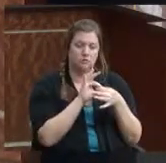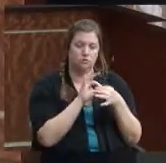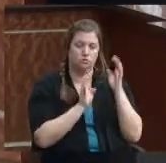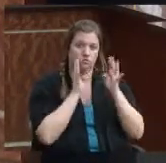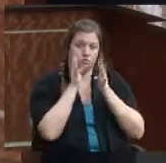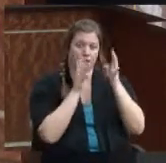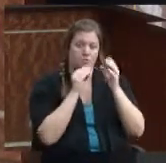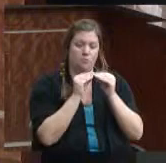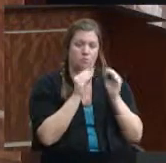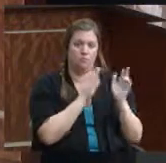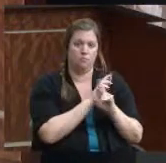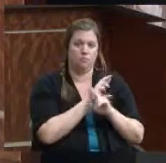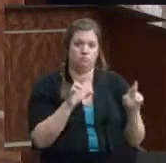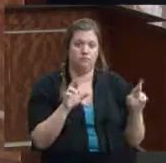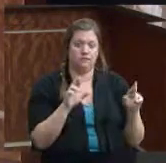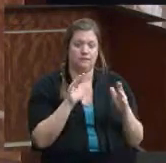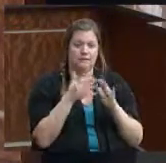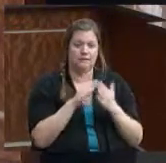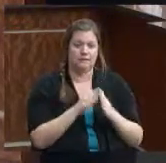a more prepared city.